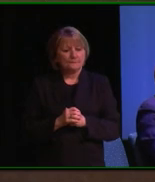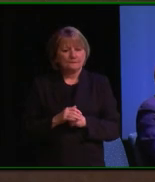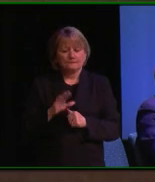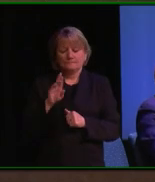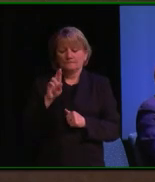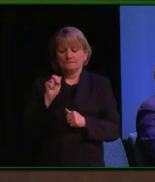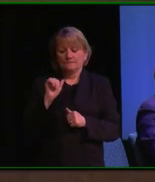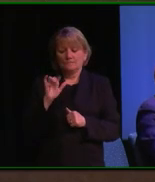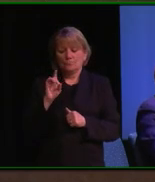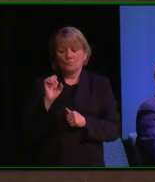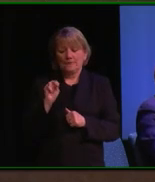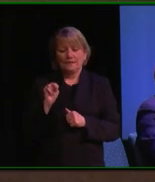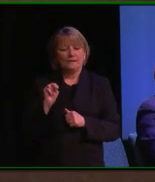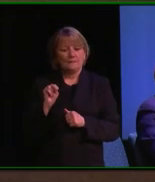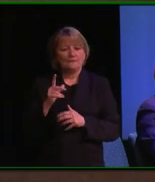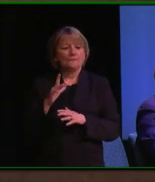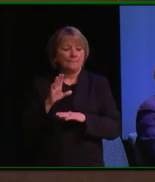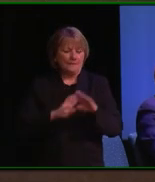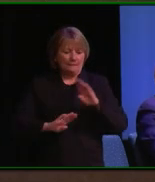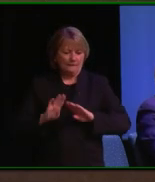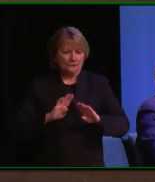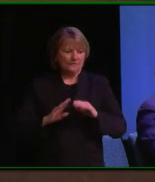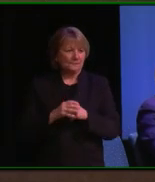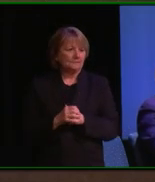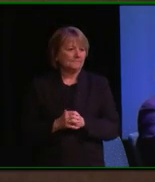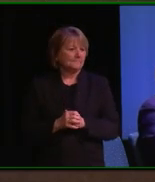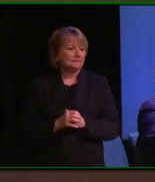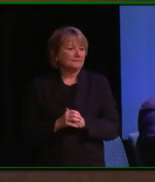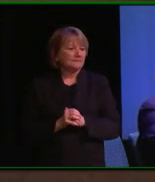Braden Smith for biology.